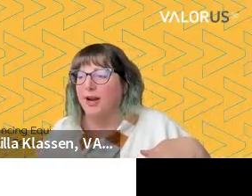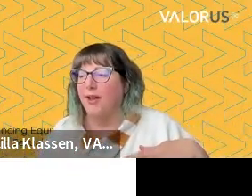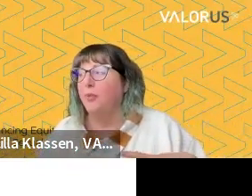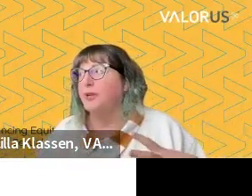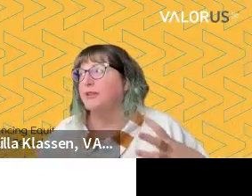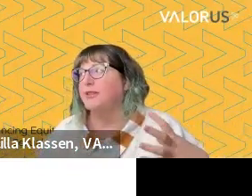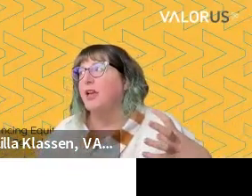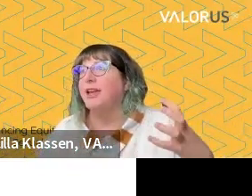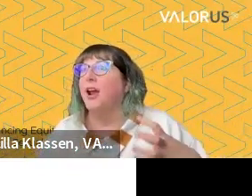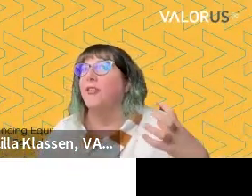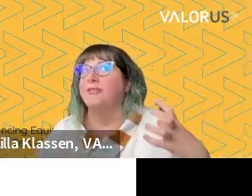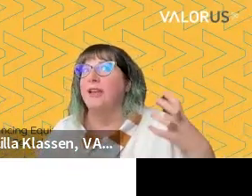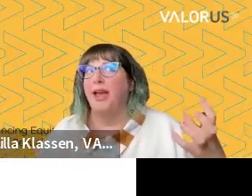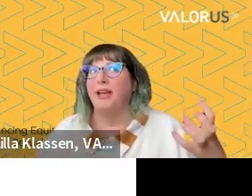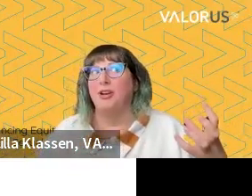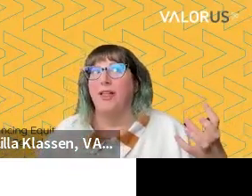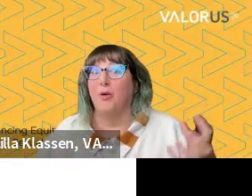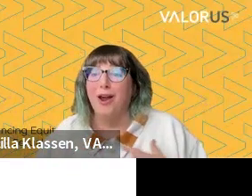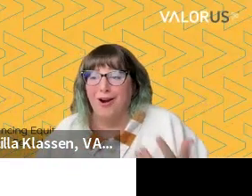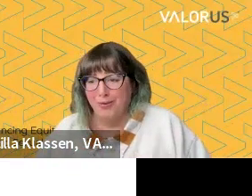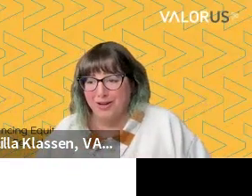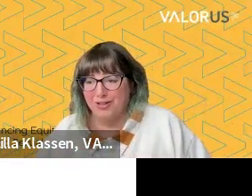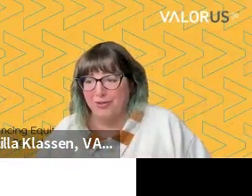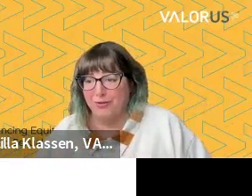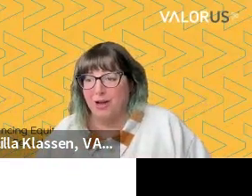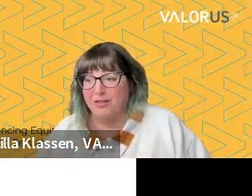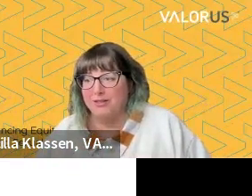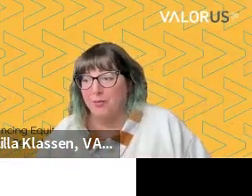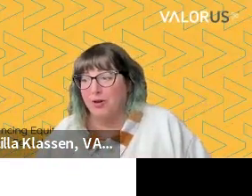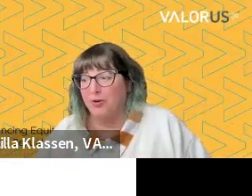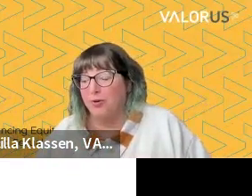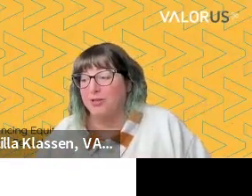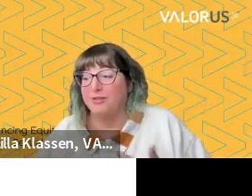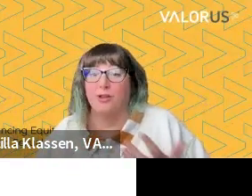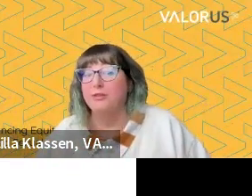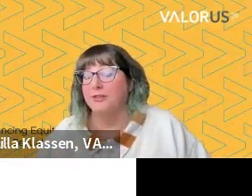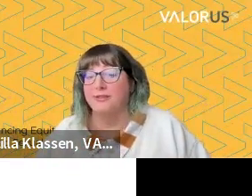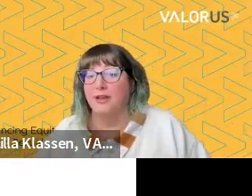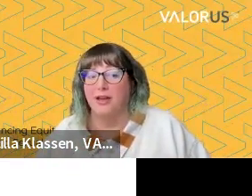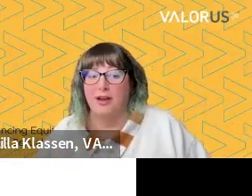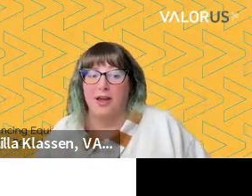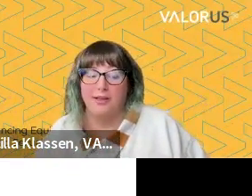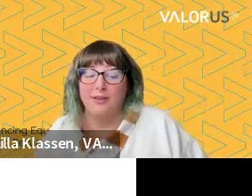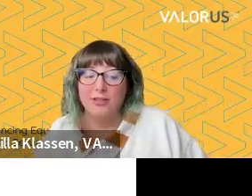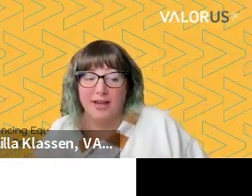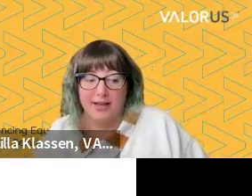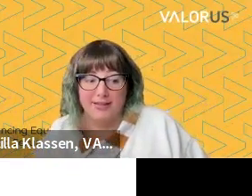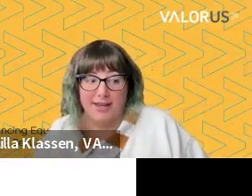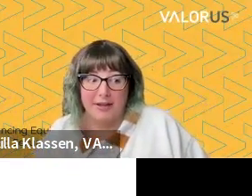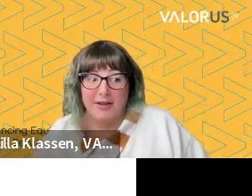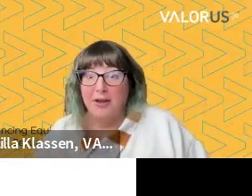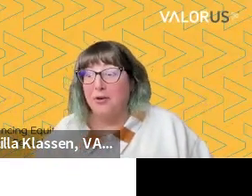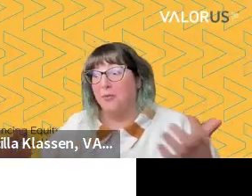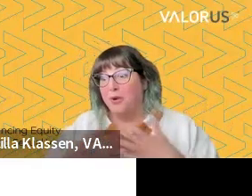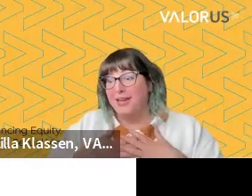processes really kind of helped us get on the same page of like, what are we going to do if we talk to someone who discloses an assault to